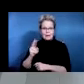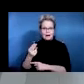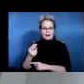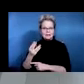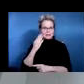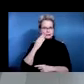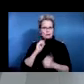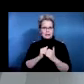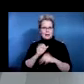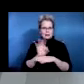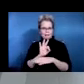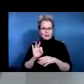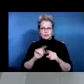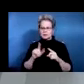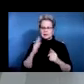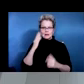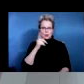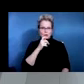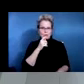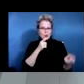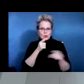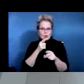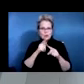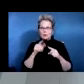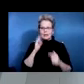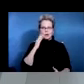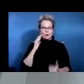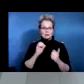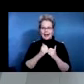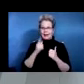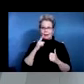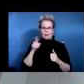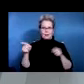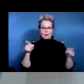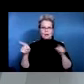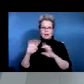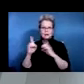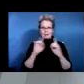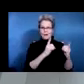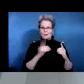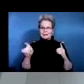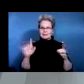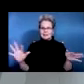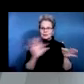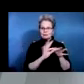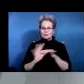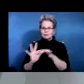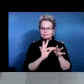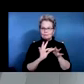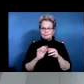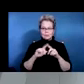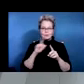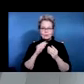people on the communication and how this, the two separate departments need to collaborate in order to rectify a lot of these customer service related,